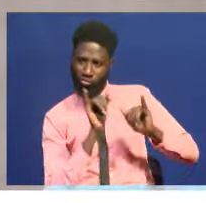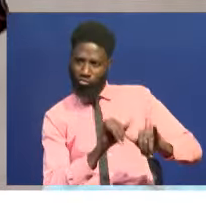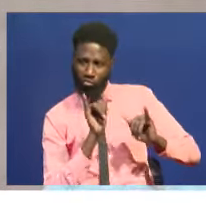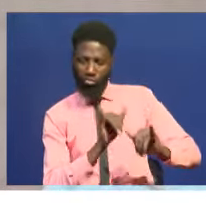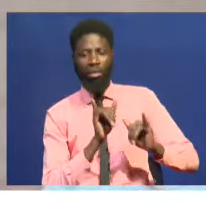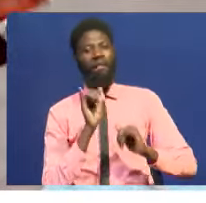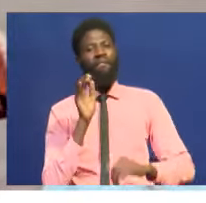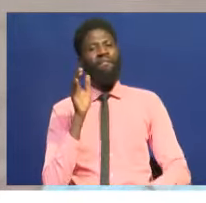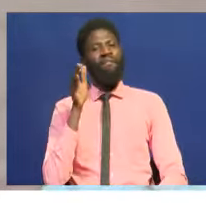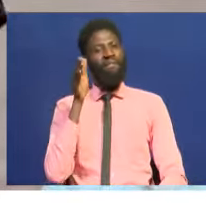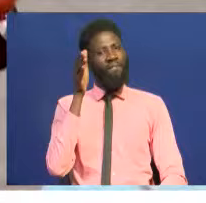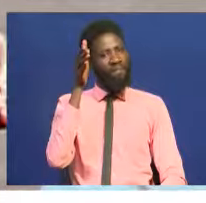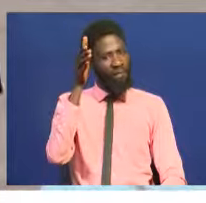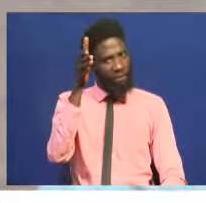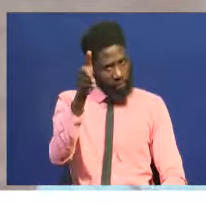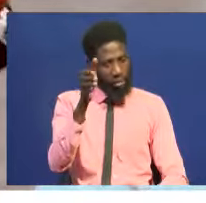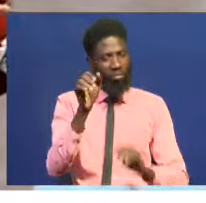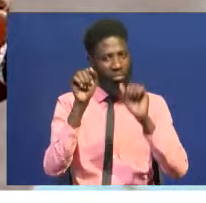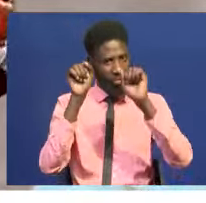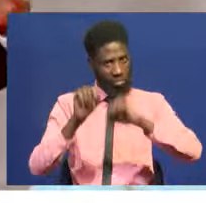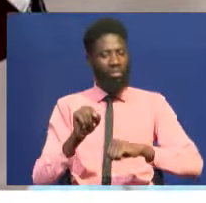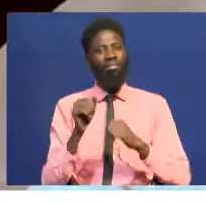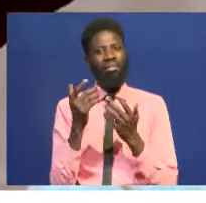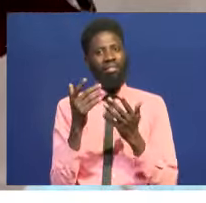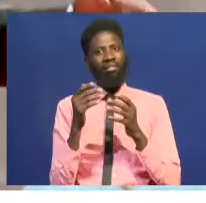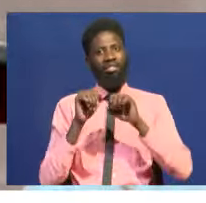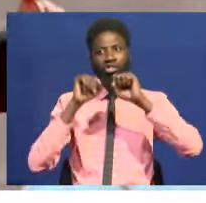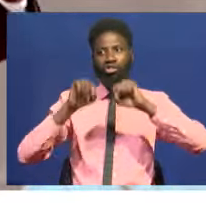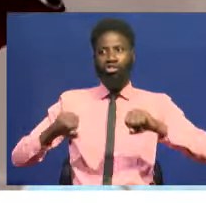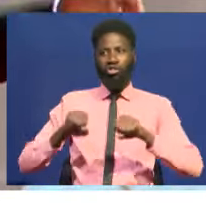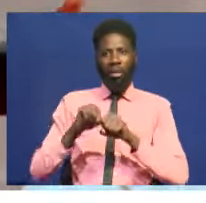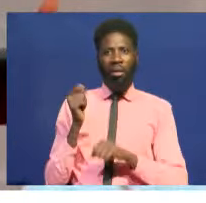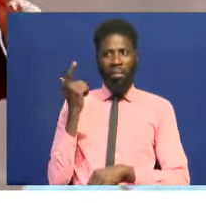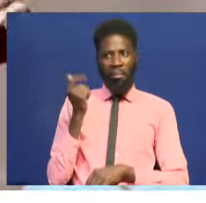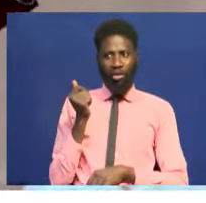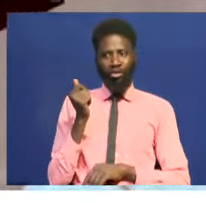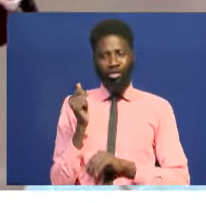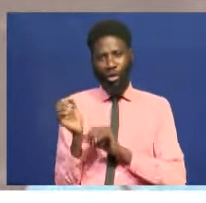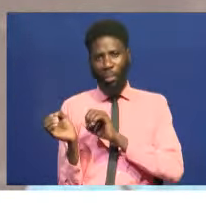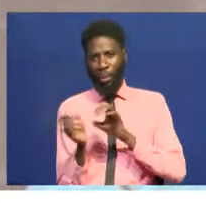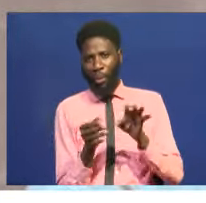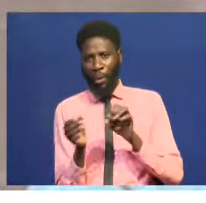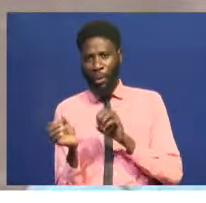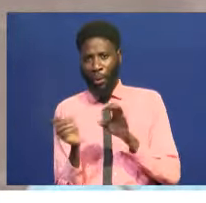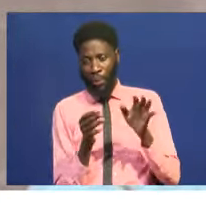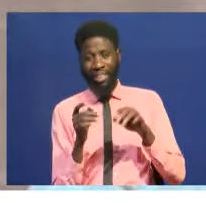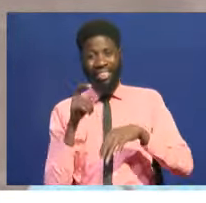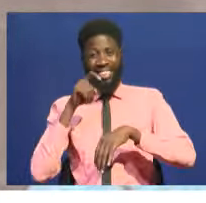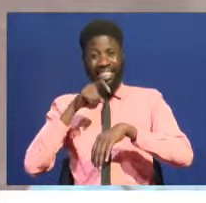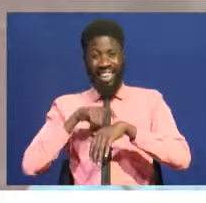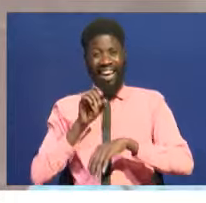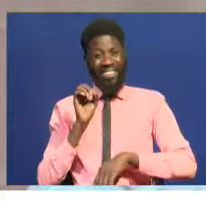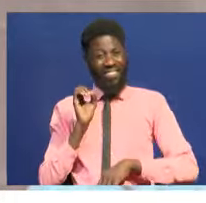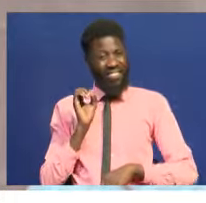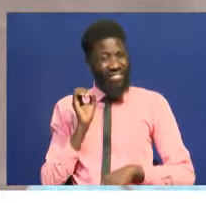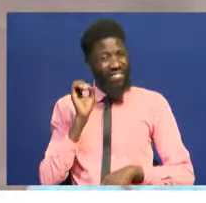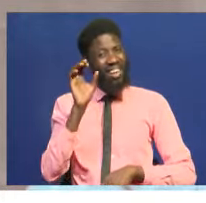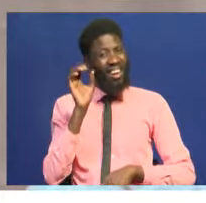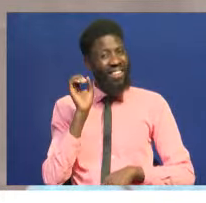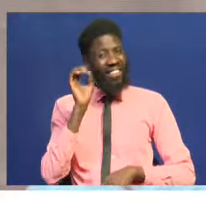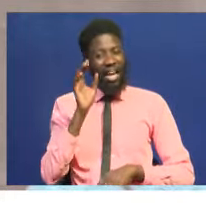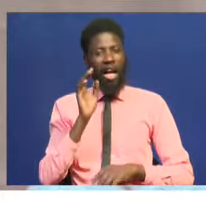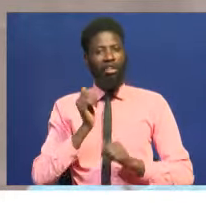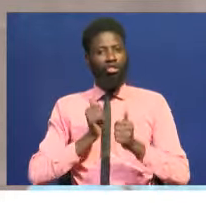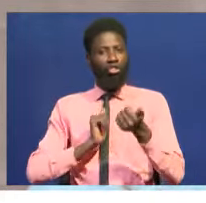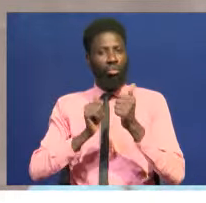also money that is put in a pension system to support the athletes after they retire.